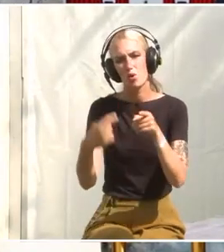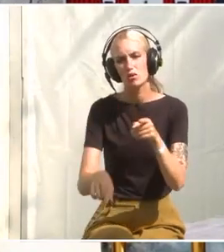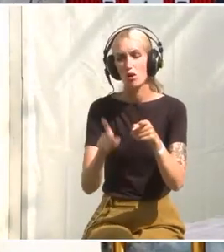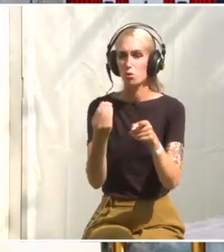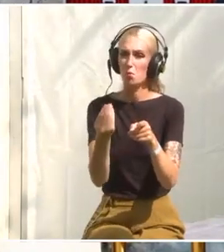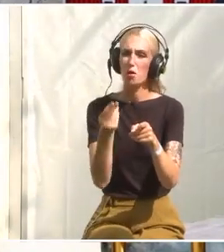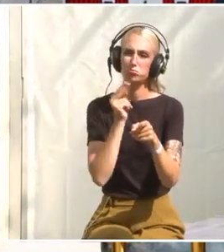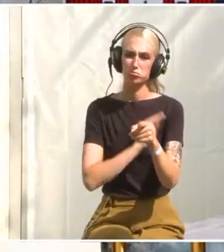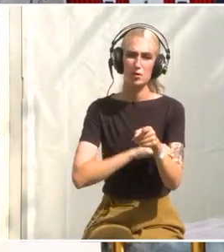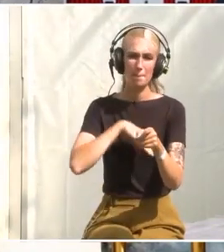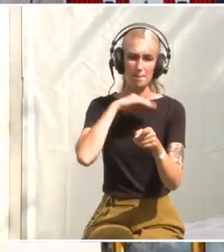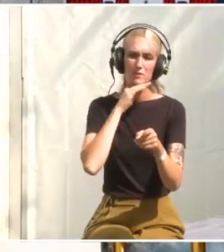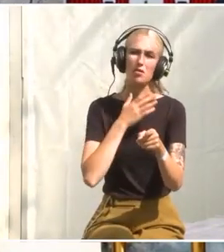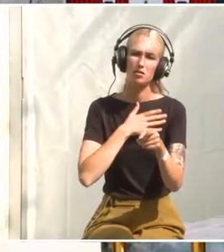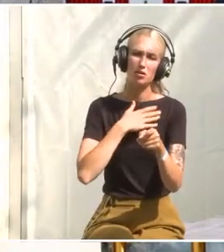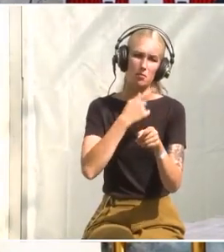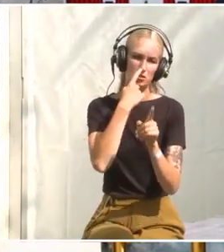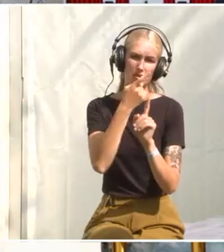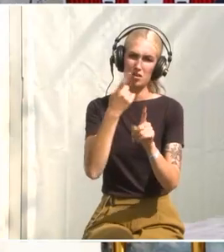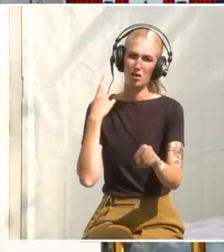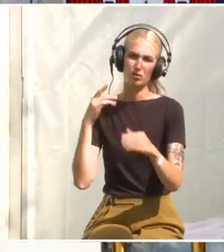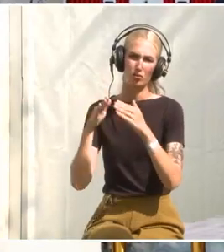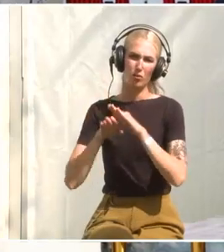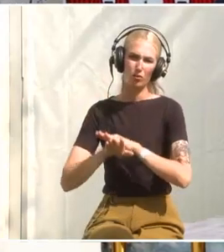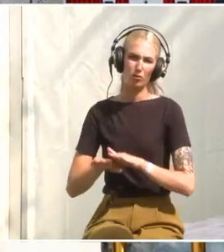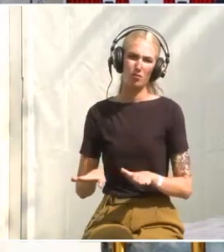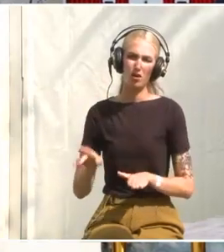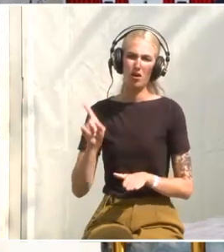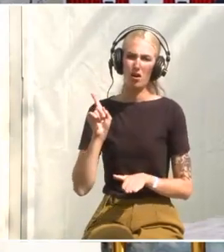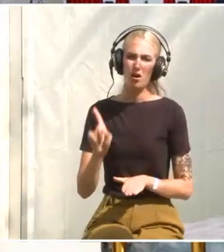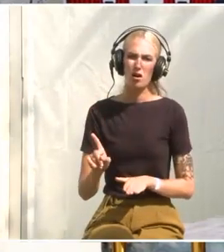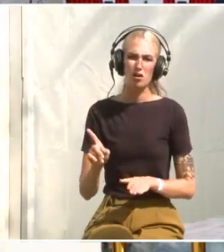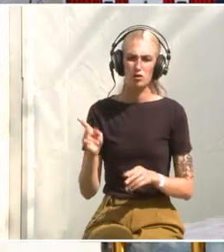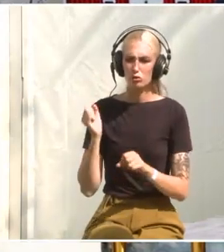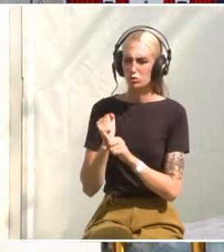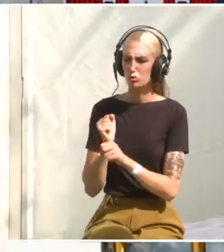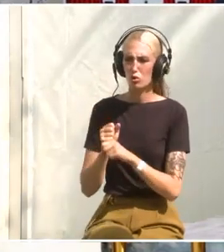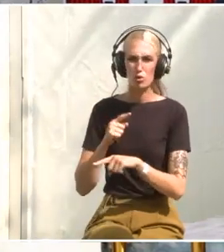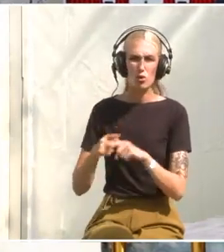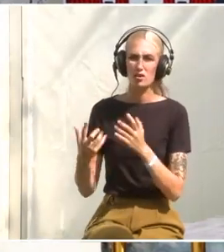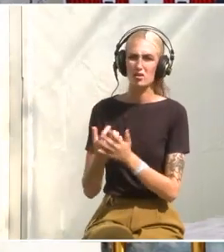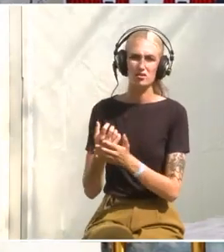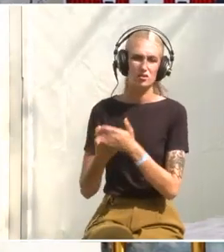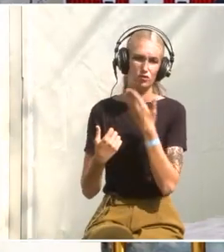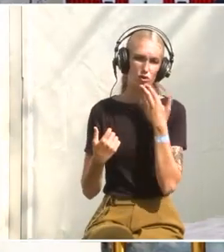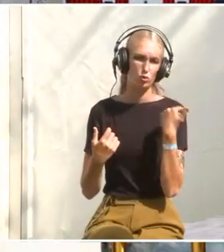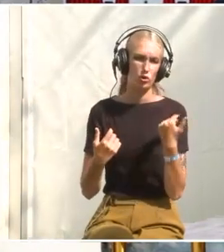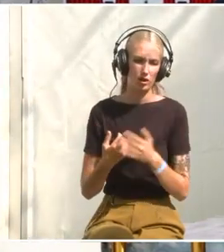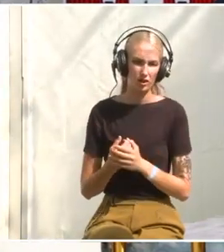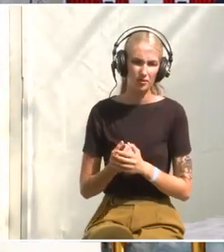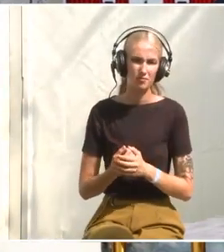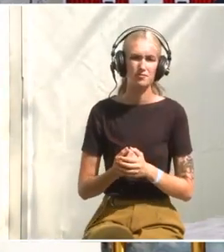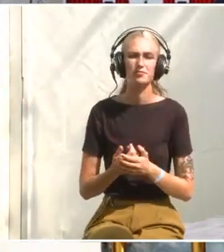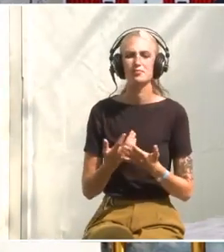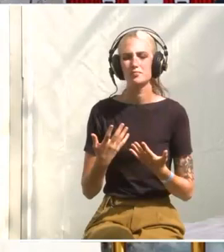income and they would actually like to come back to their home country, but there isn't an immediate obvious job available to them. So if they can do